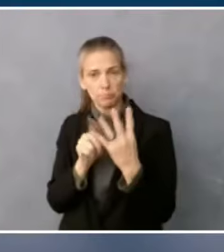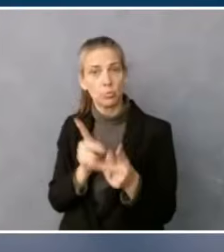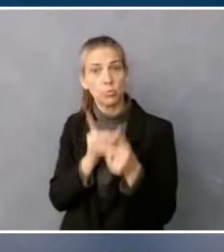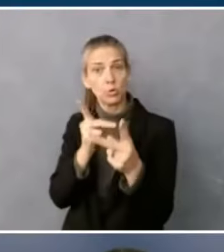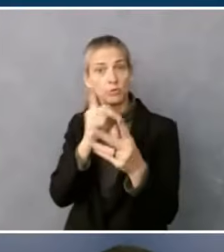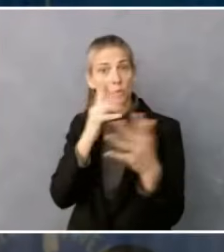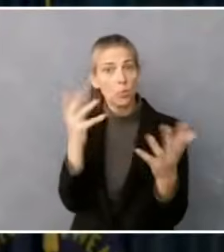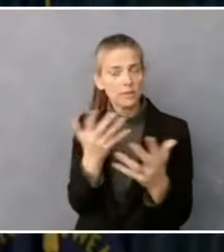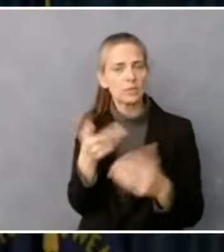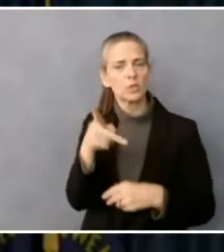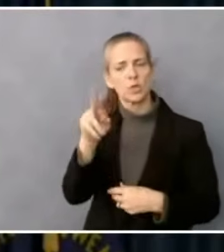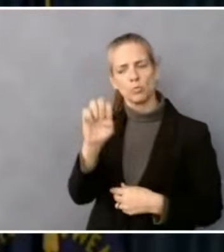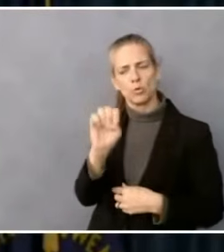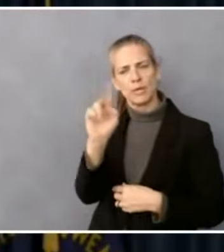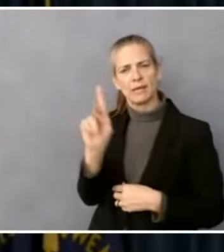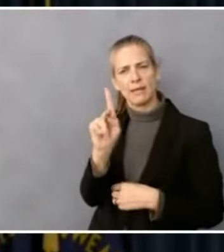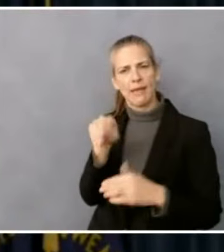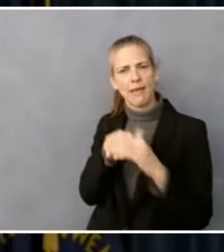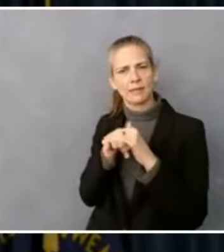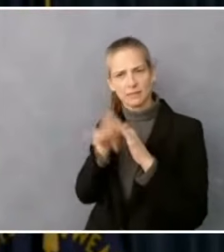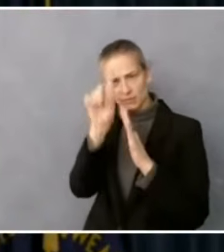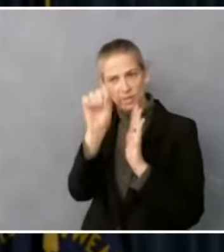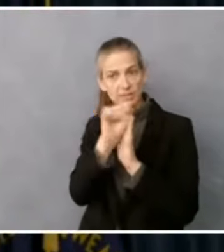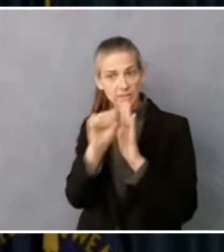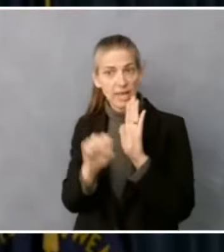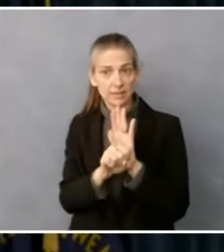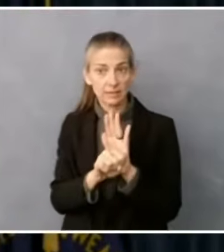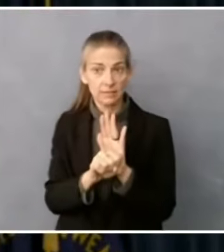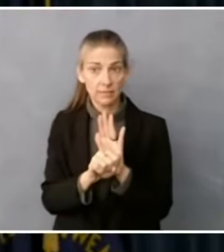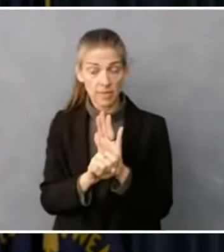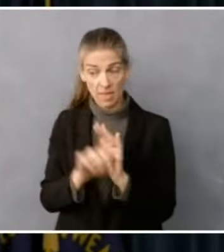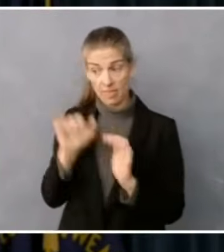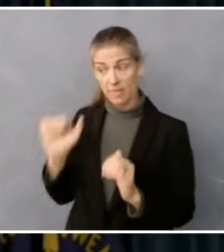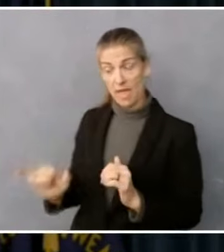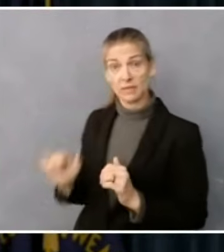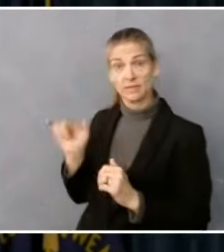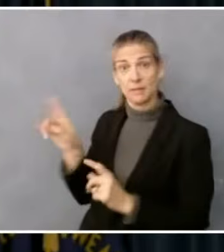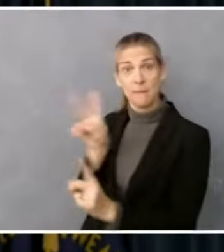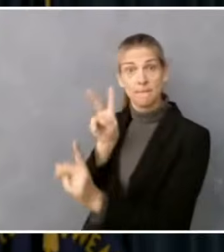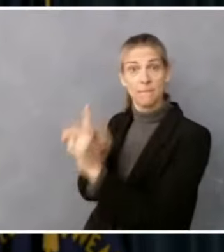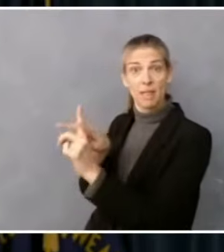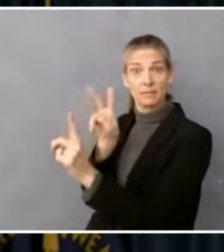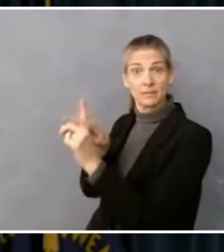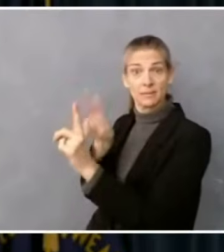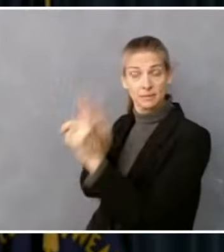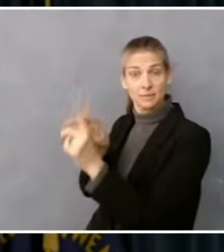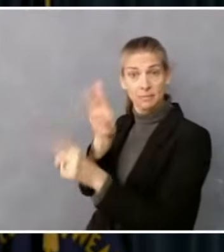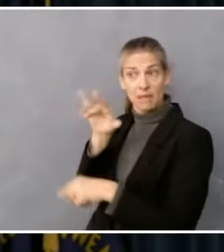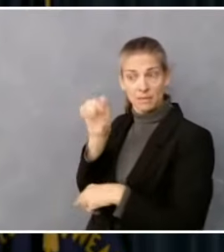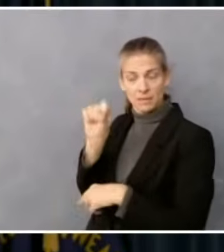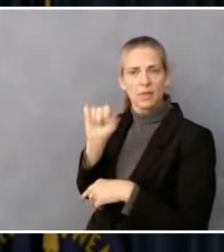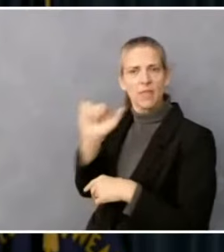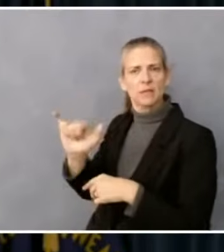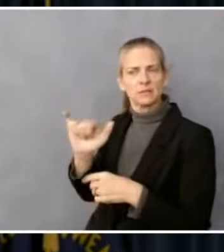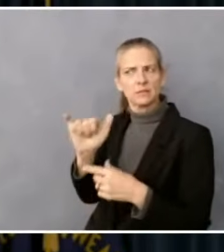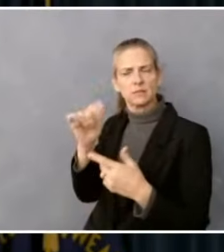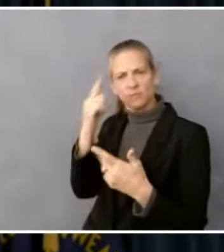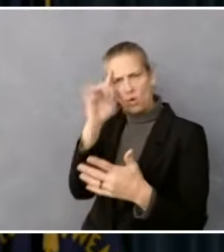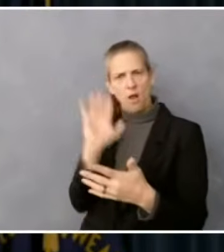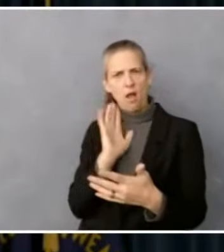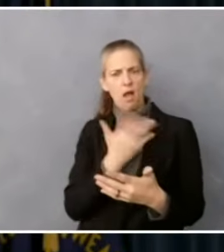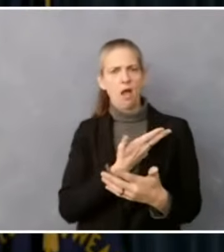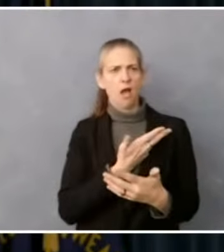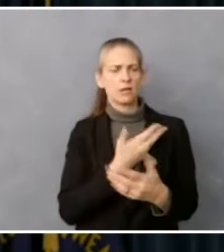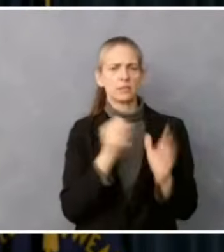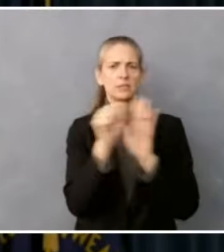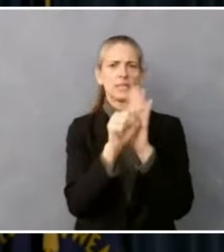access across the state. Moving these bills forward is essential to our success as a state because we must boost our